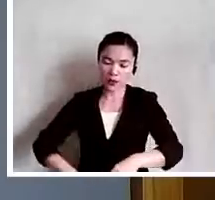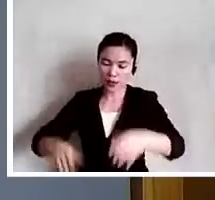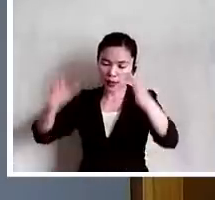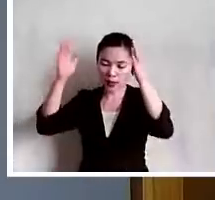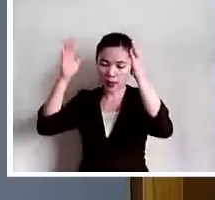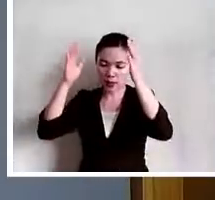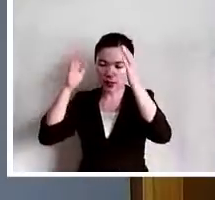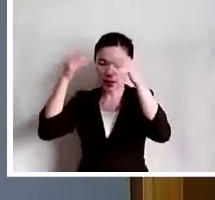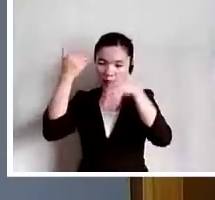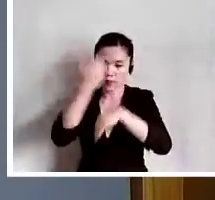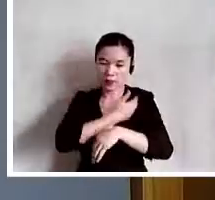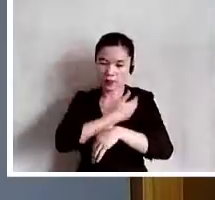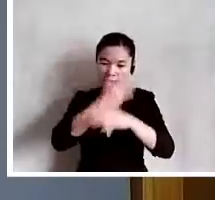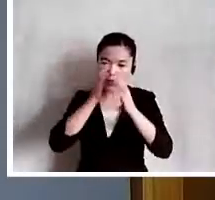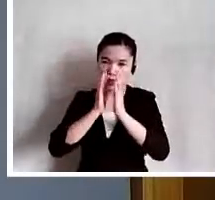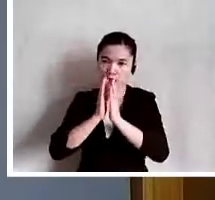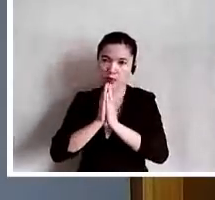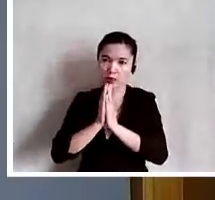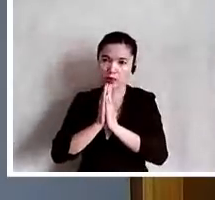our prayer.